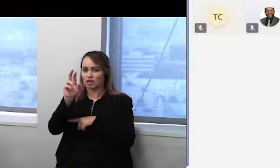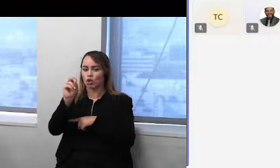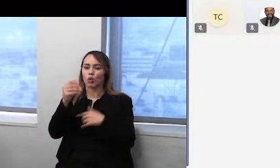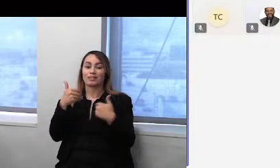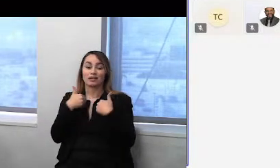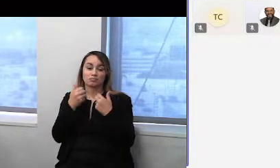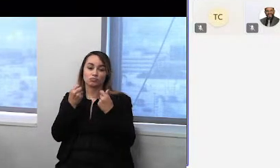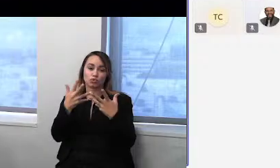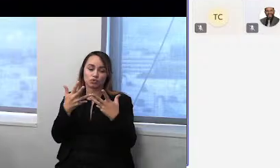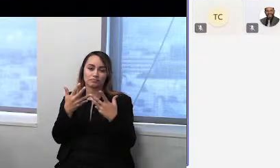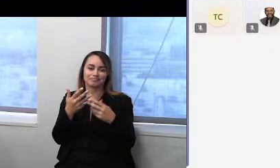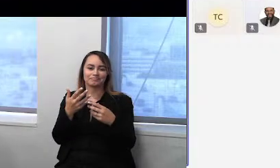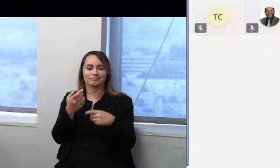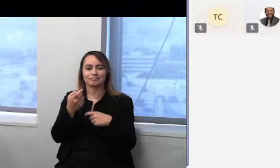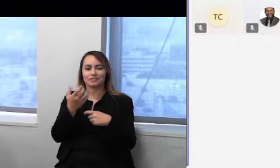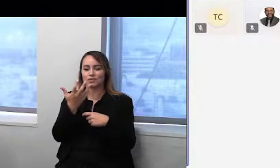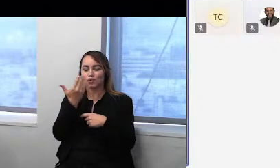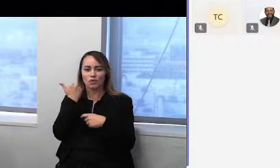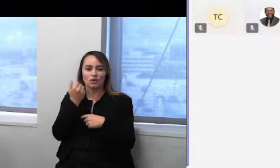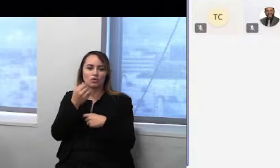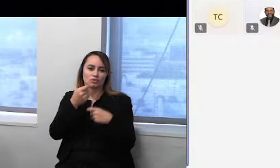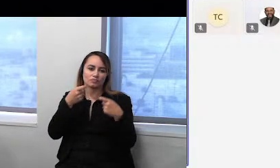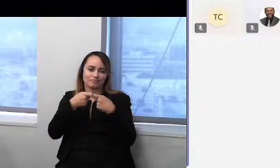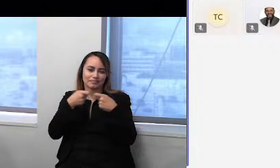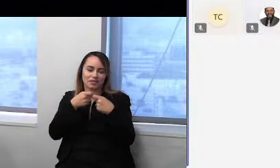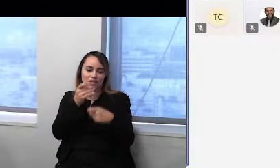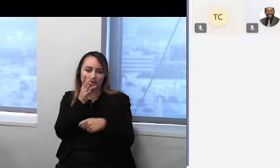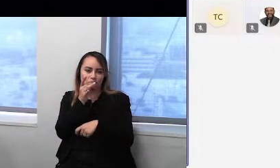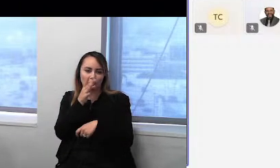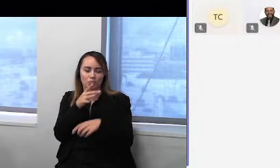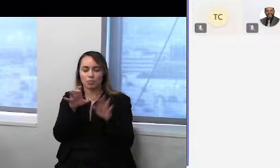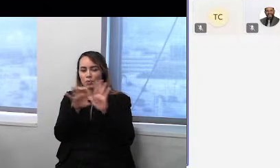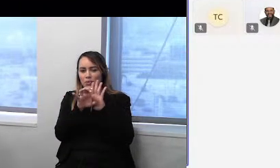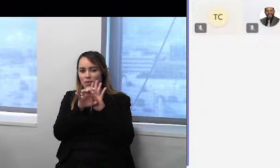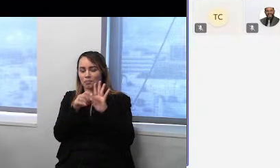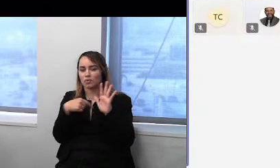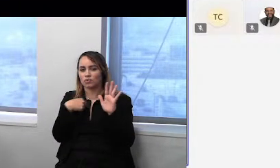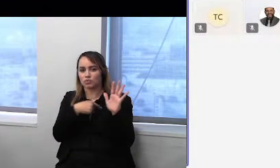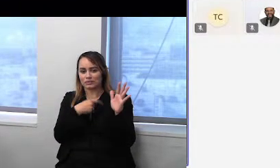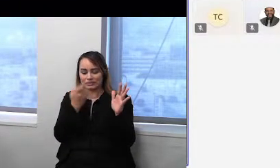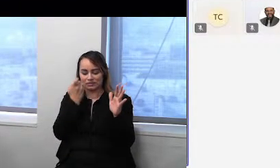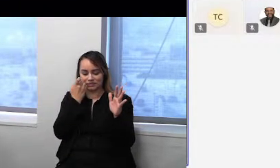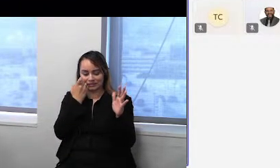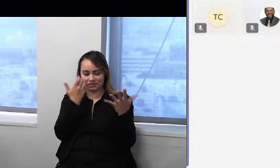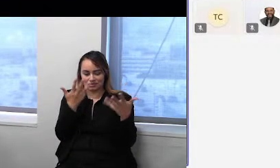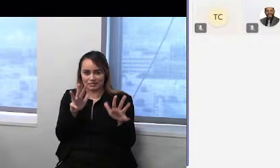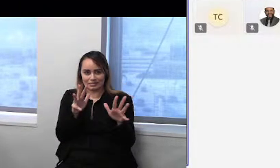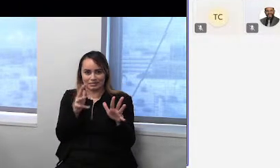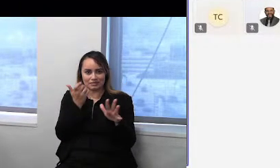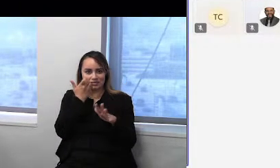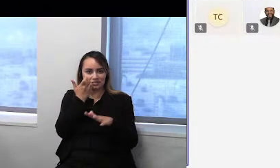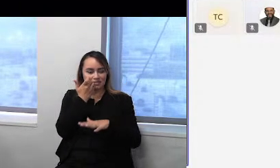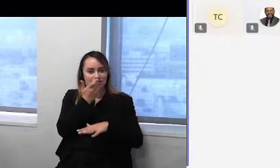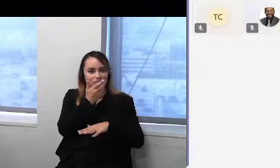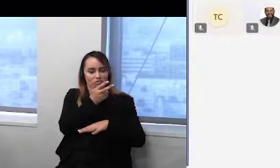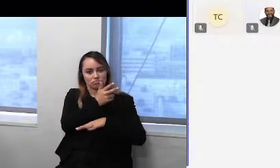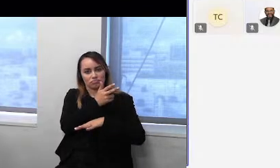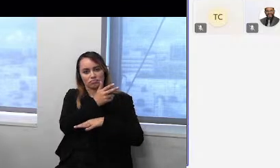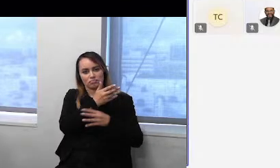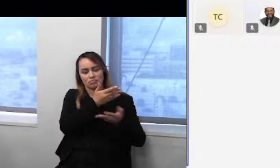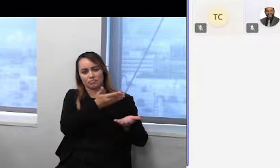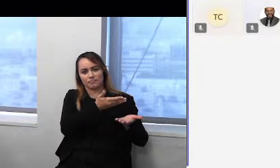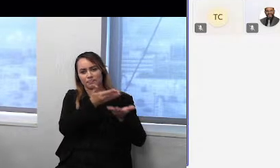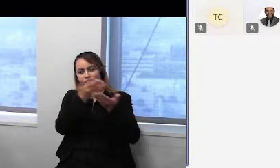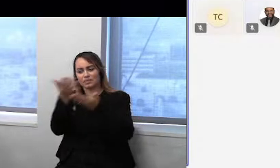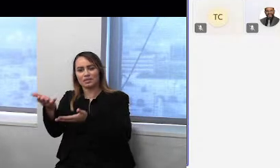service. I'll give you an example. We just transported a 544 MVA transformer into Savannah Llana,